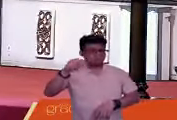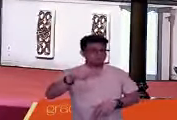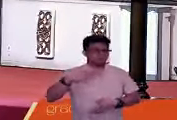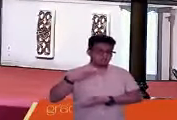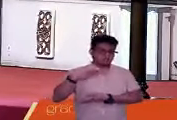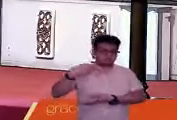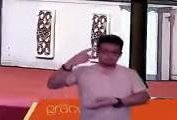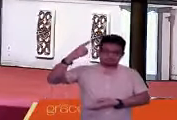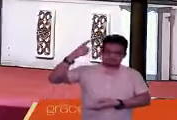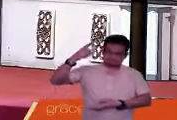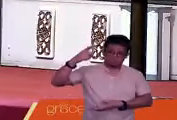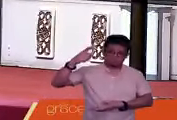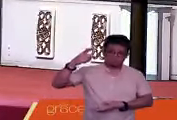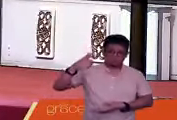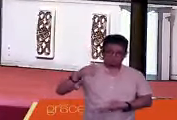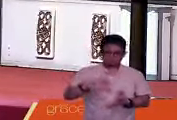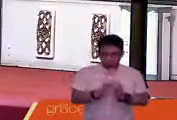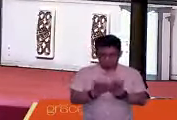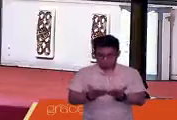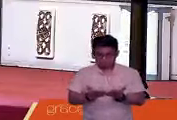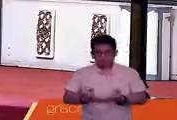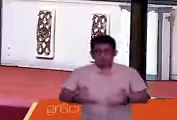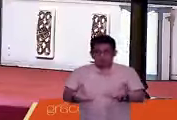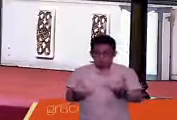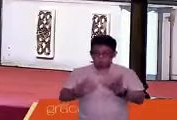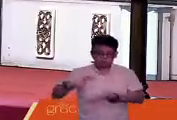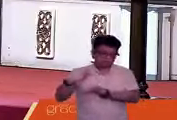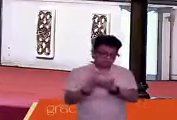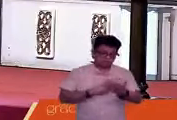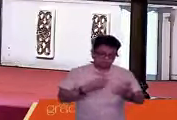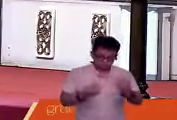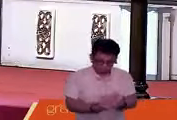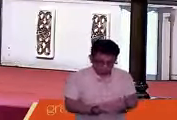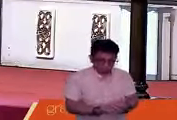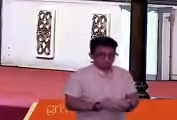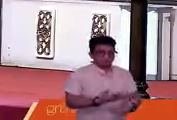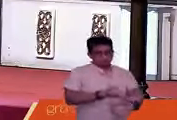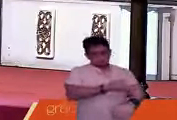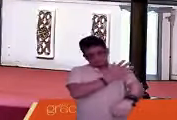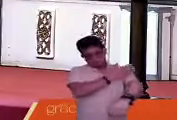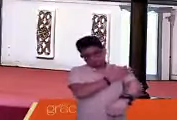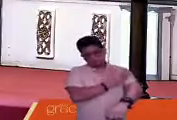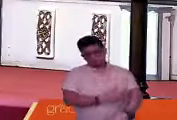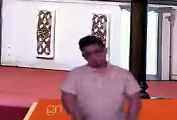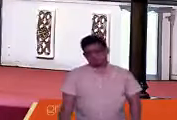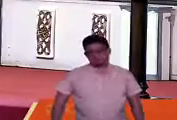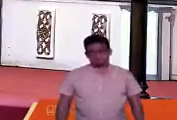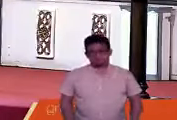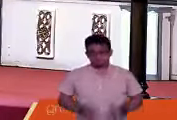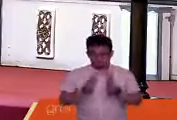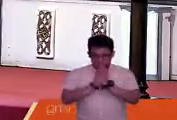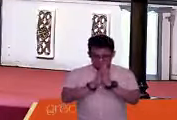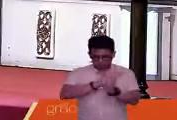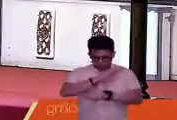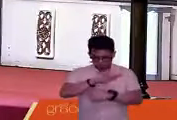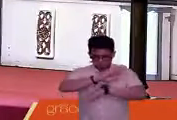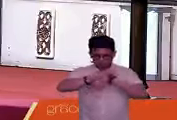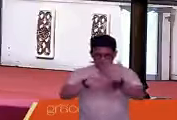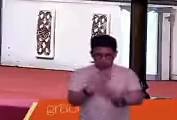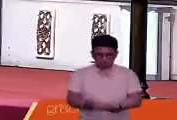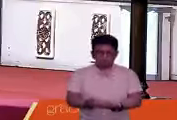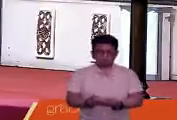he wants us to prosper and be in health. He said, he prayed for those things above all others. However, he